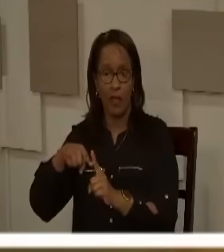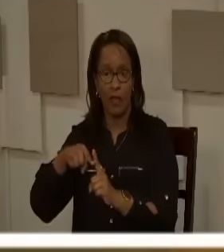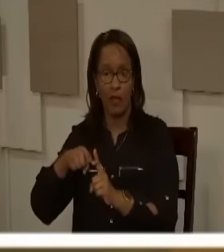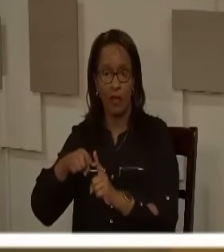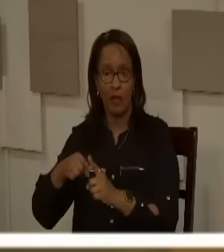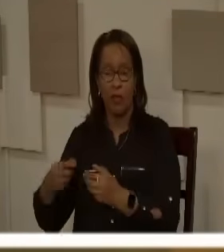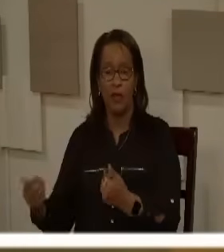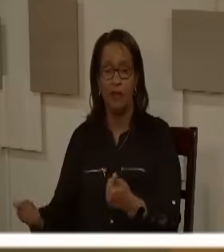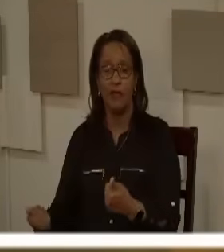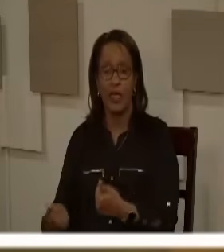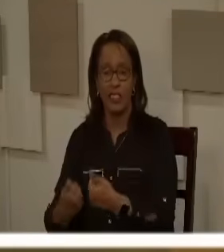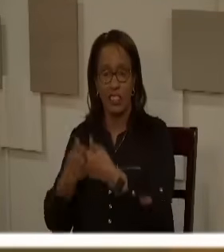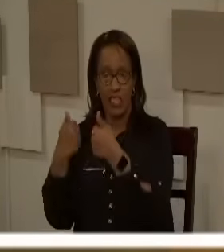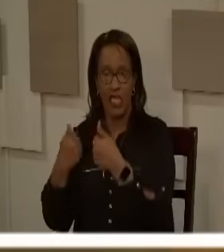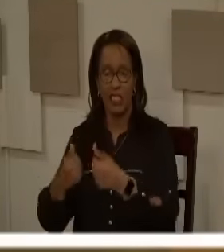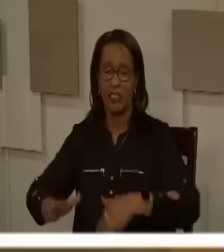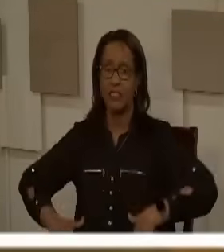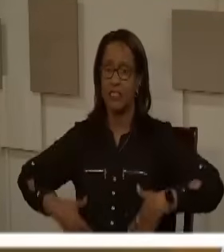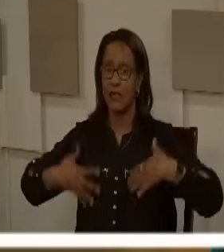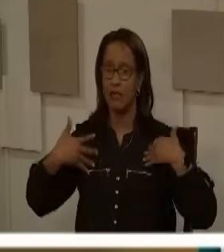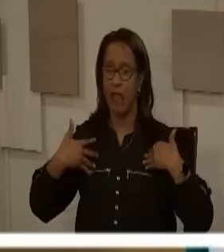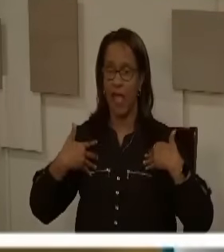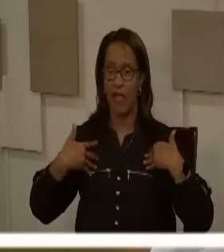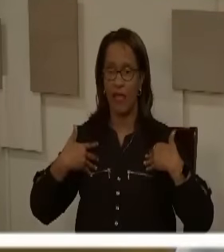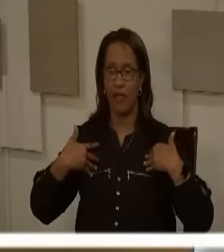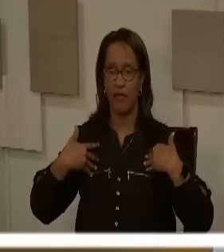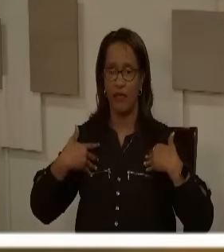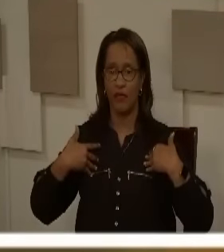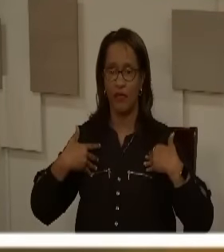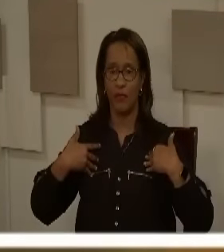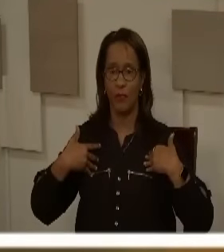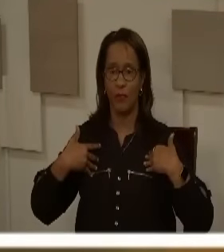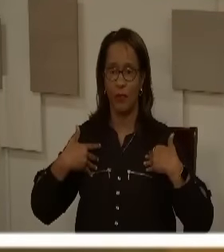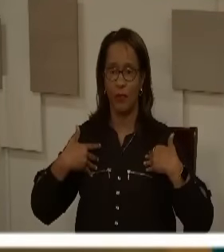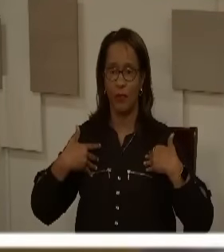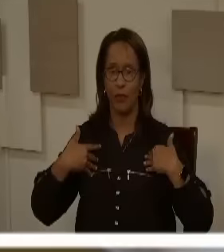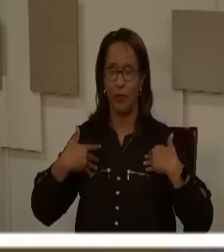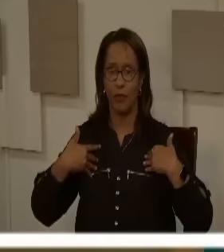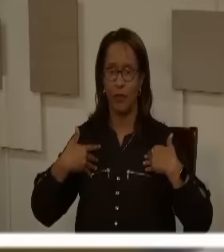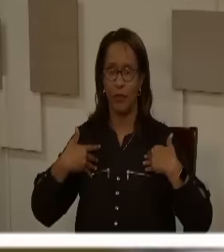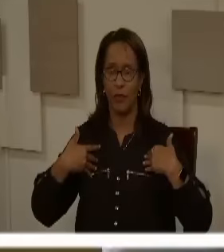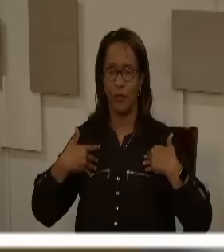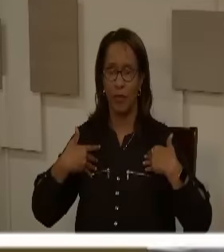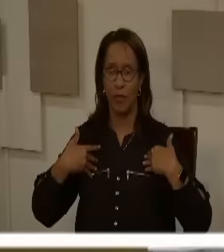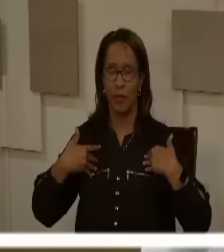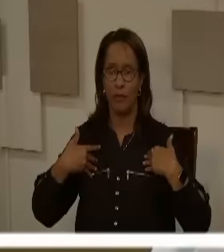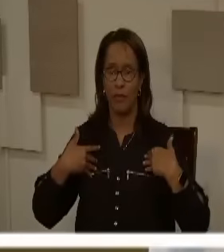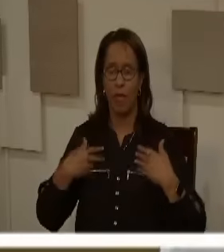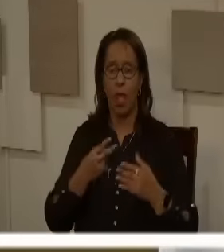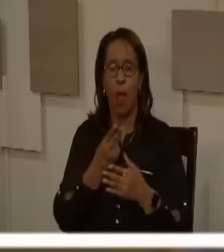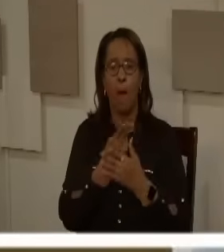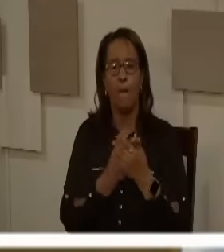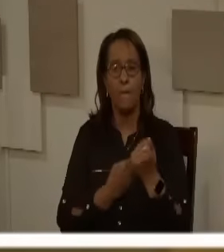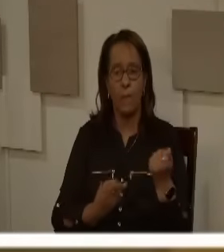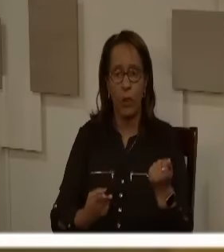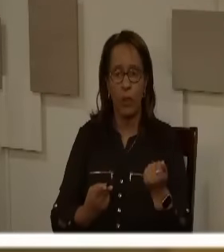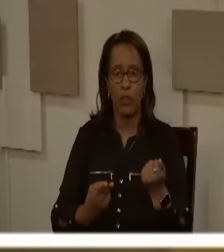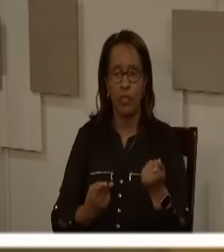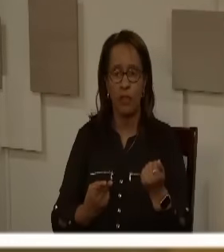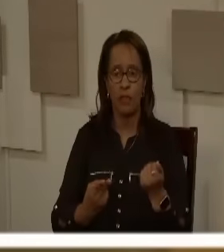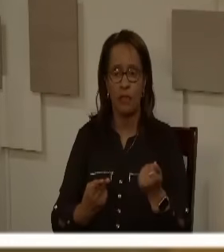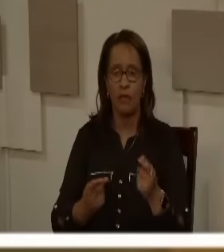to the edges of our frailty. We can, at both places, confess him as